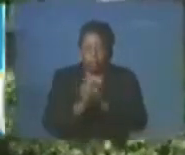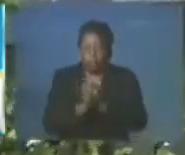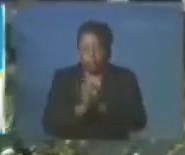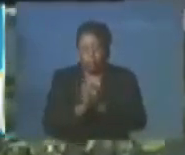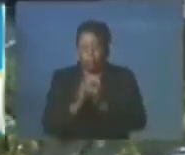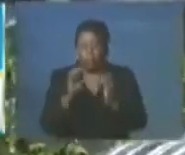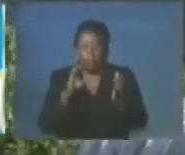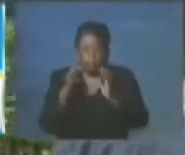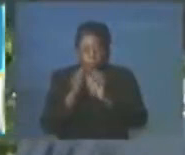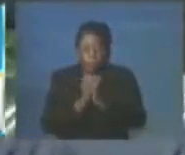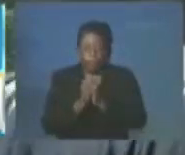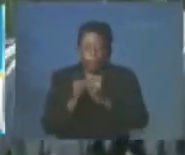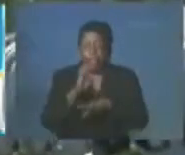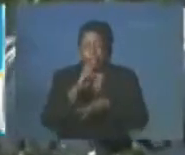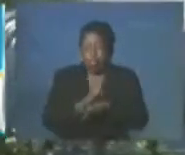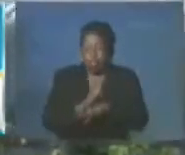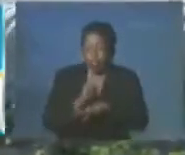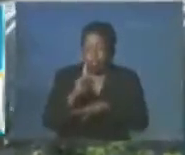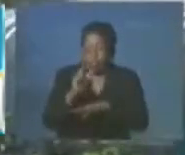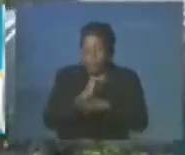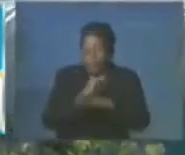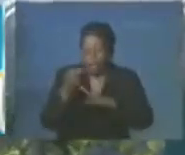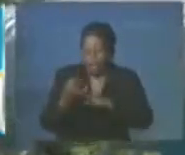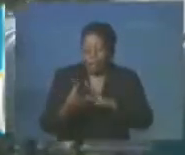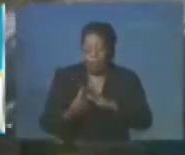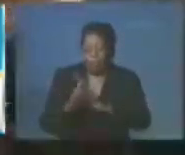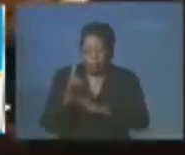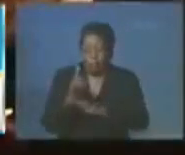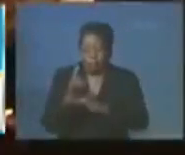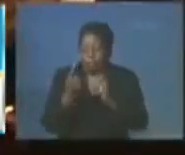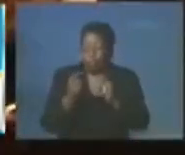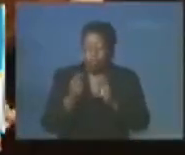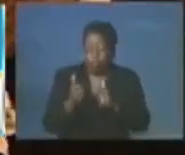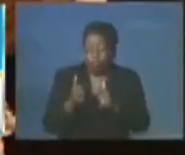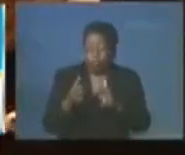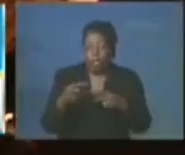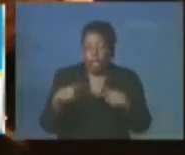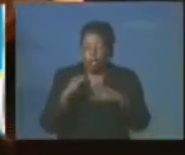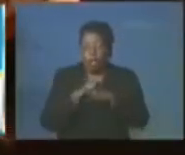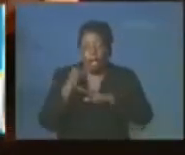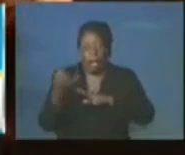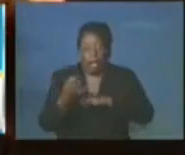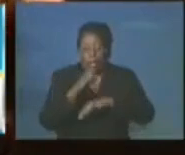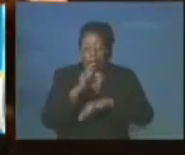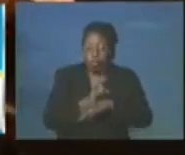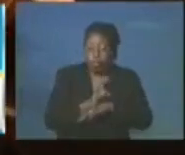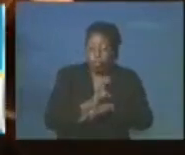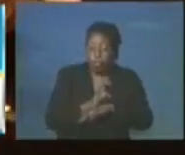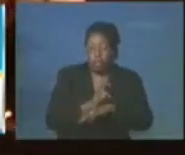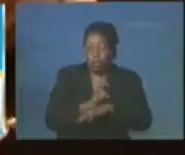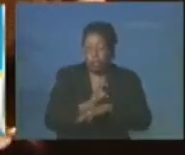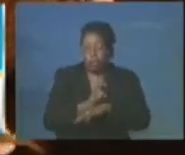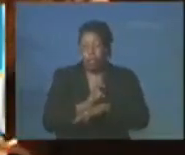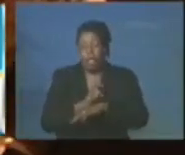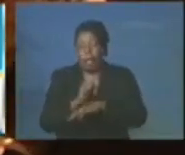Exuma is one of the islands that is growing very rapidly. So we do have islands like Exuma, Eleuthera, and Abaco